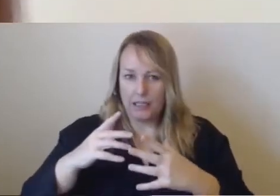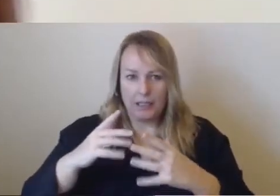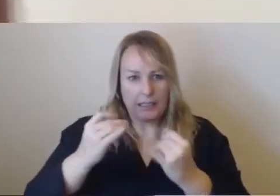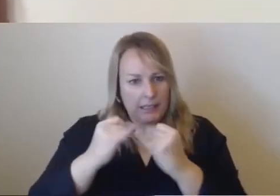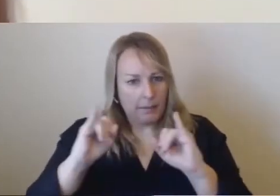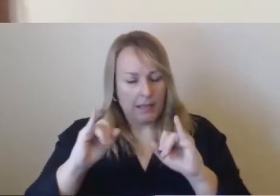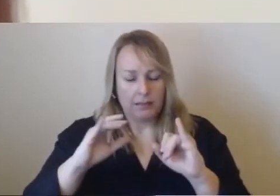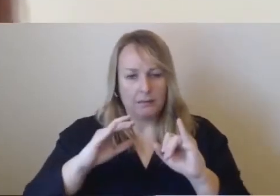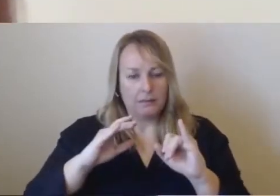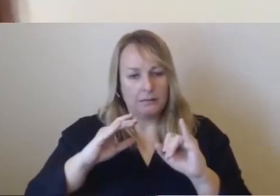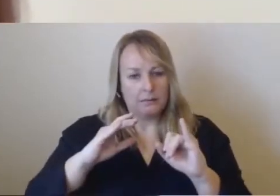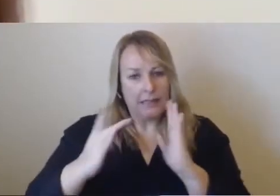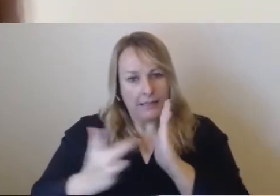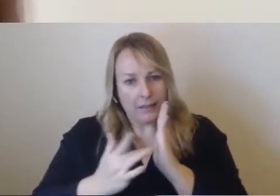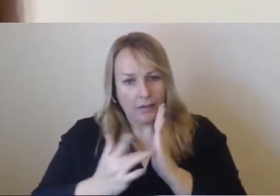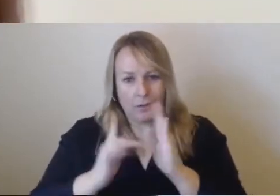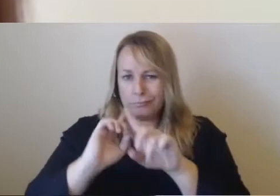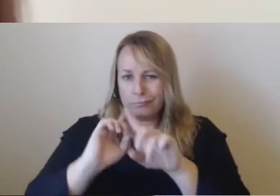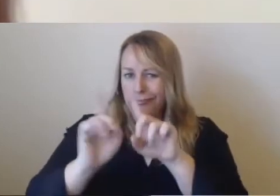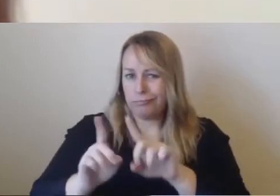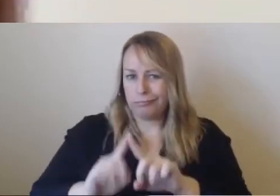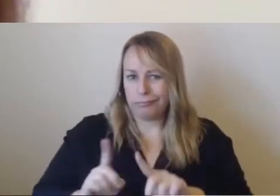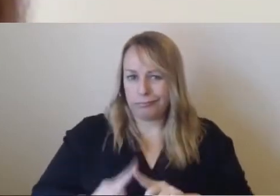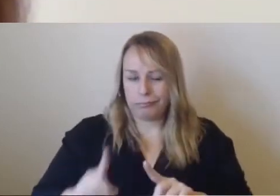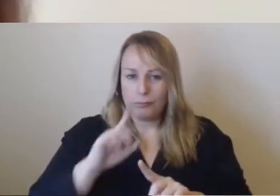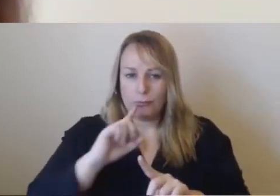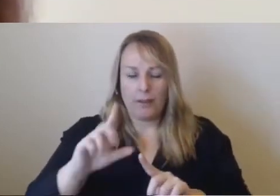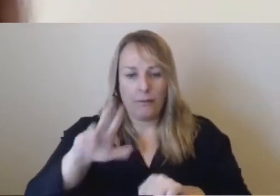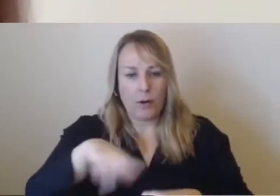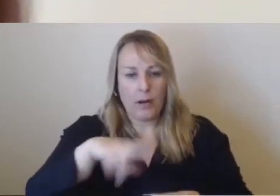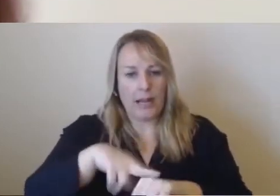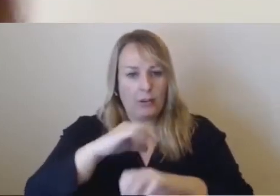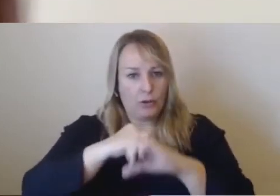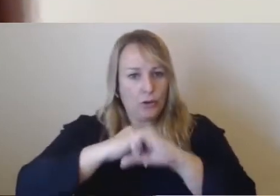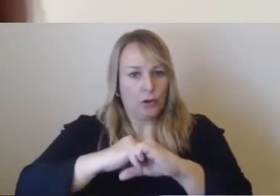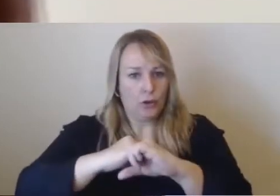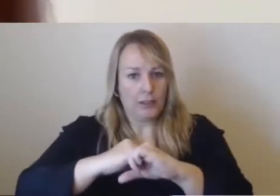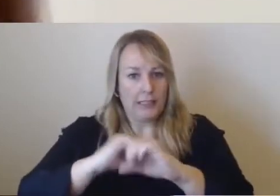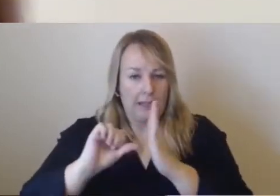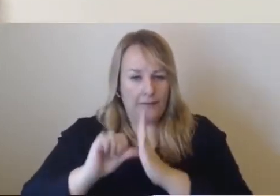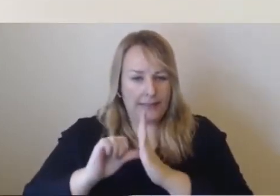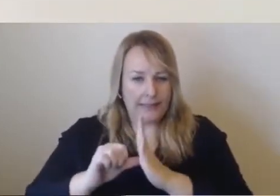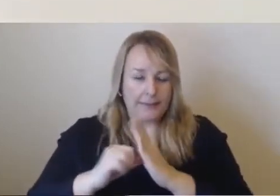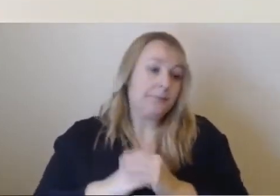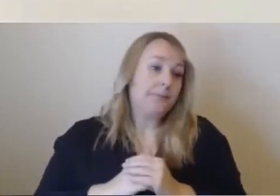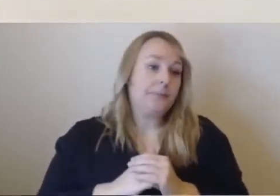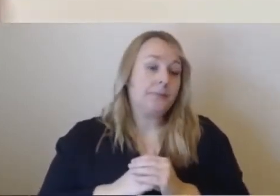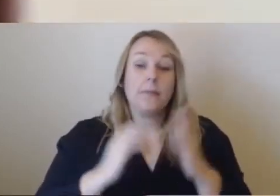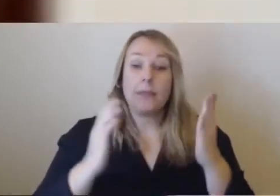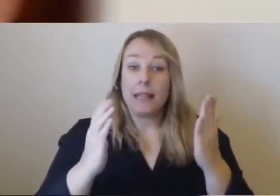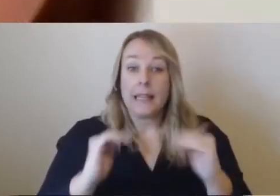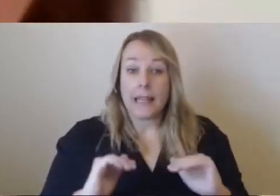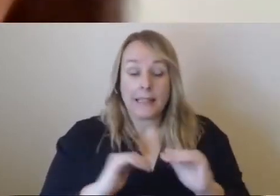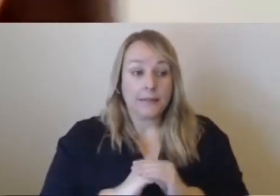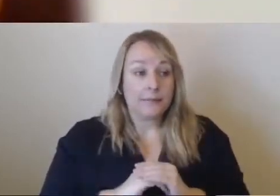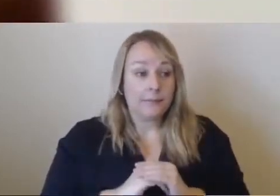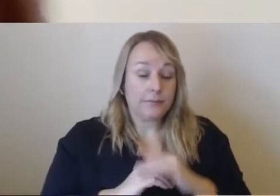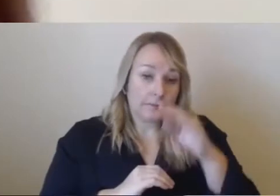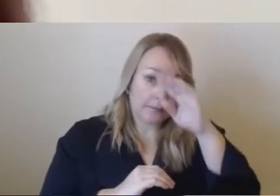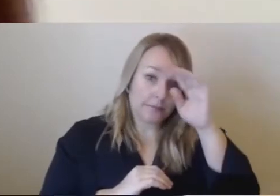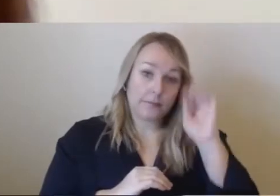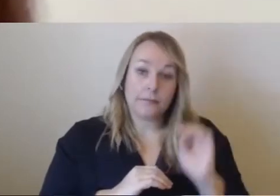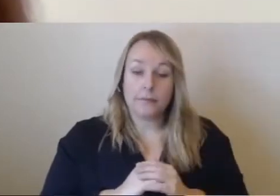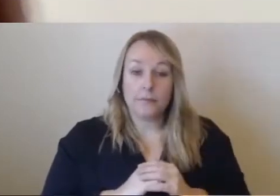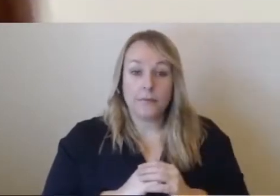and industries that have a national security emphasis. And next, you have an infringement by China on